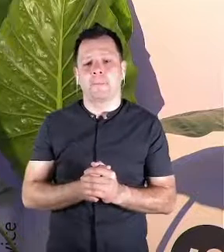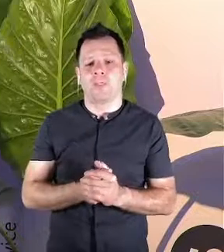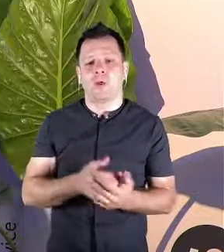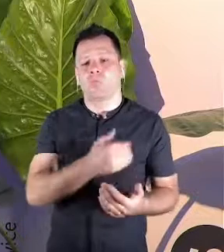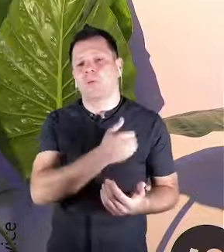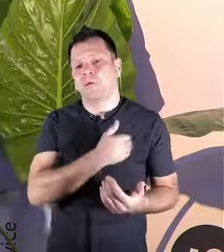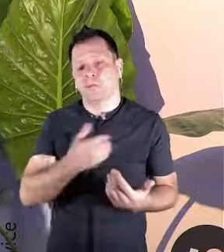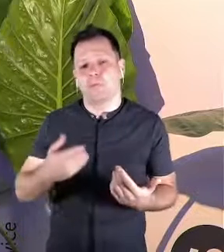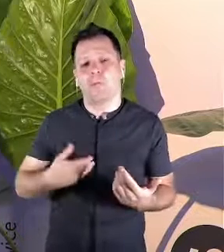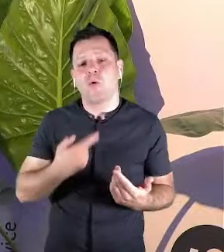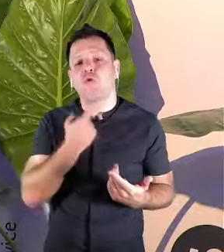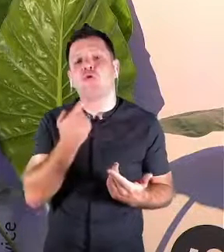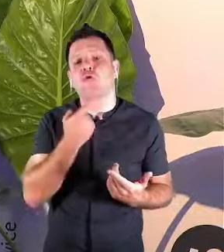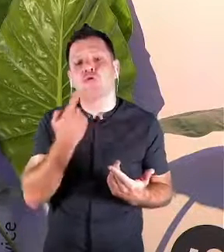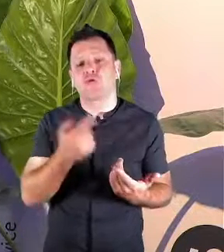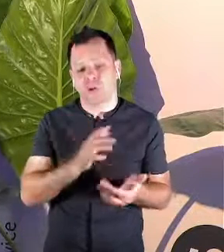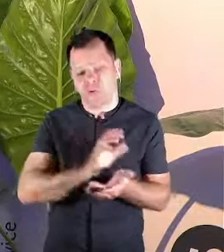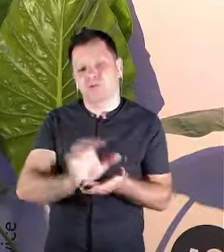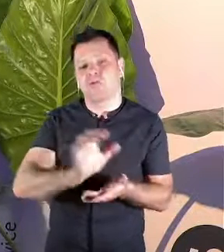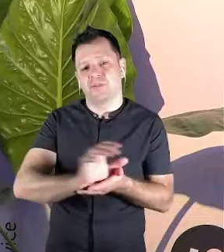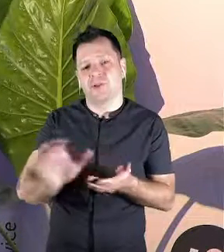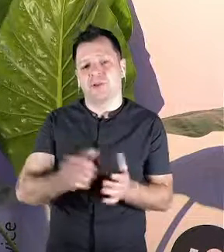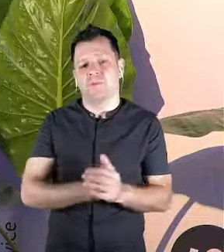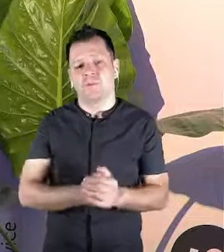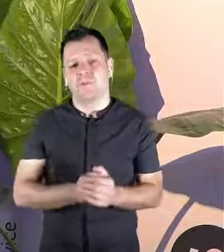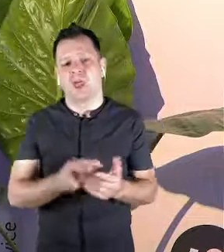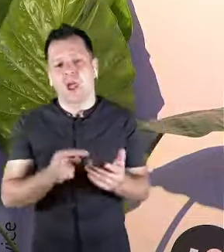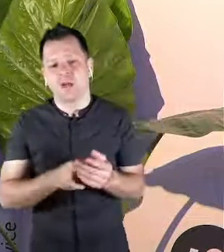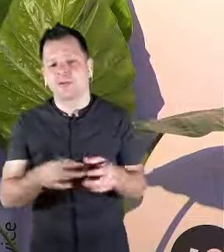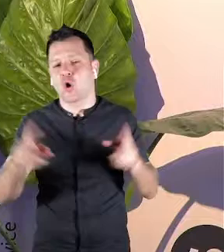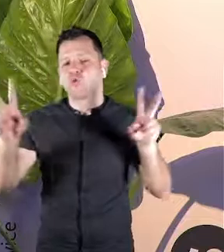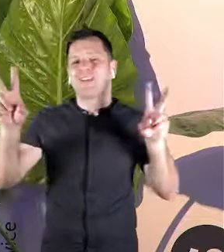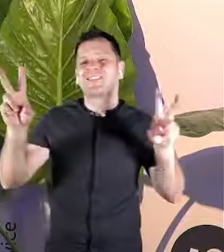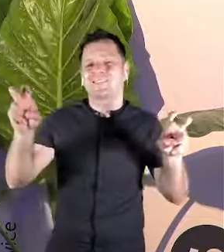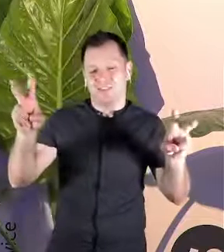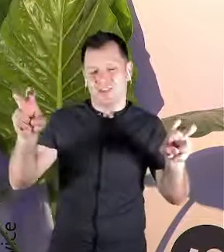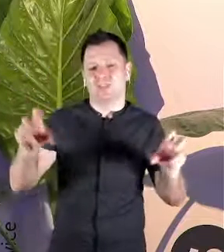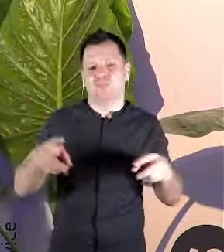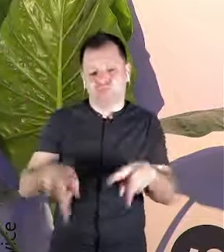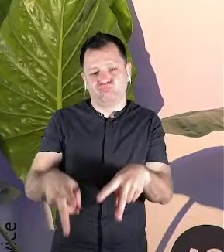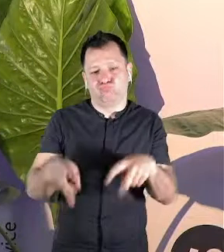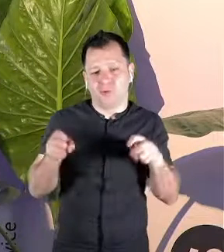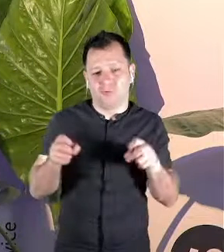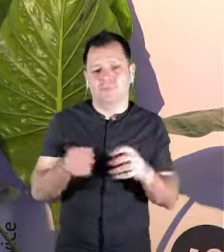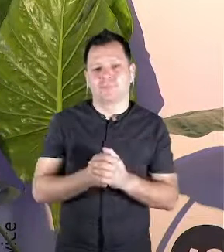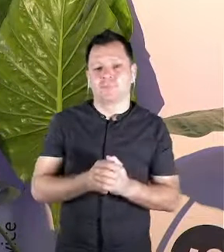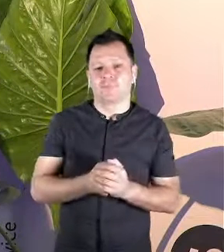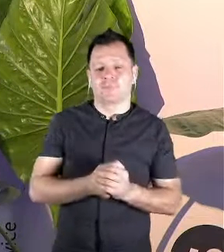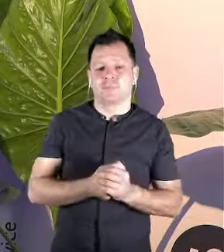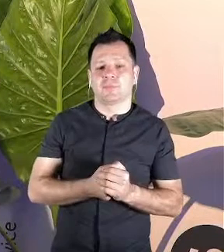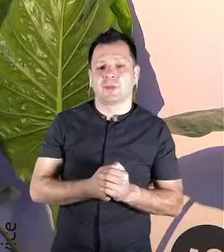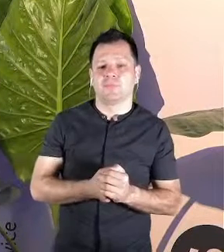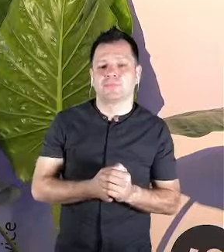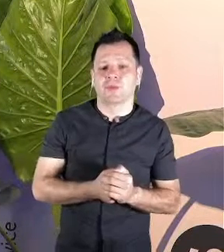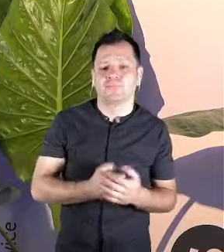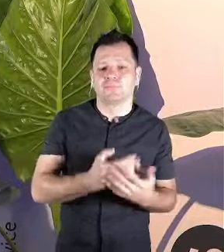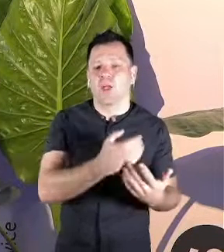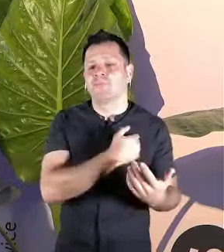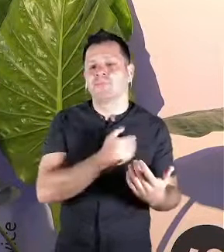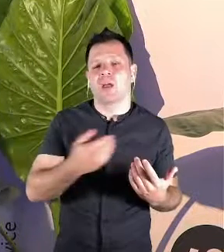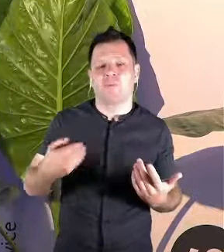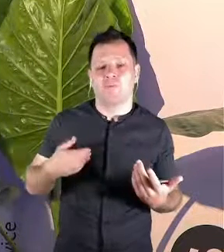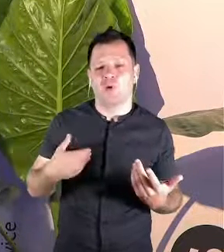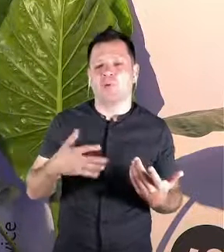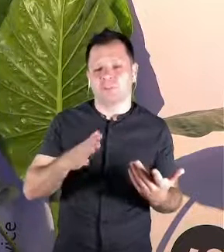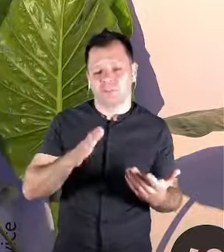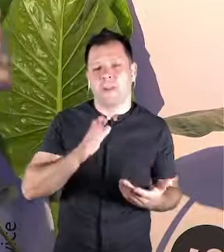quote, because here in Poland we have a famous person who is also doing a lot of these types of reportage books, and